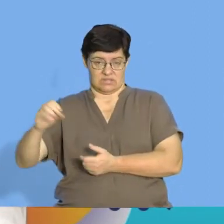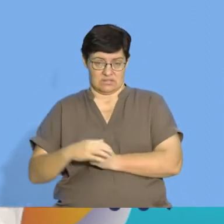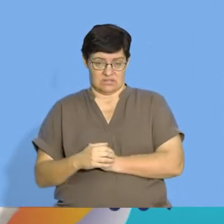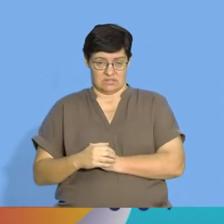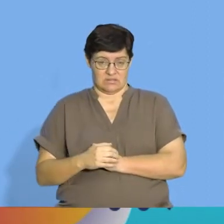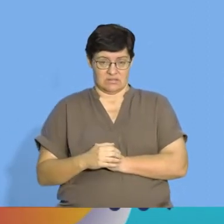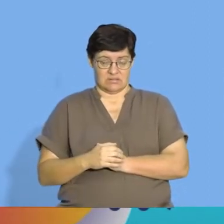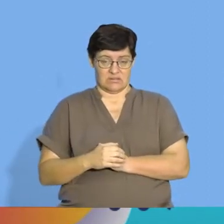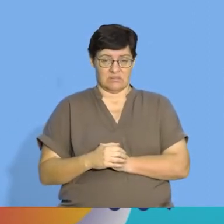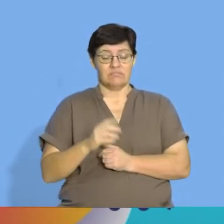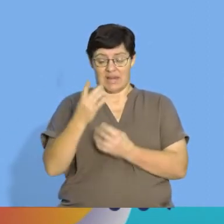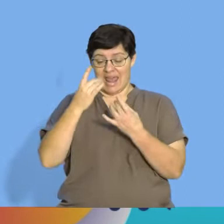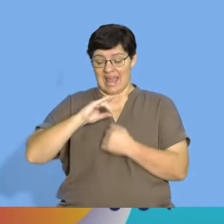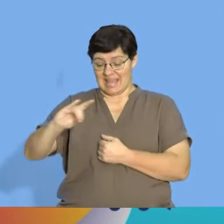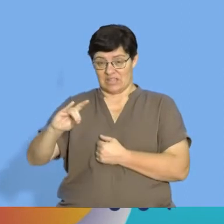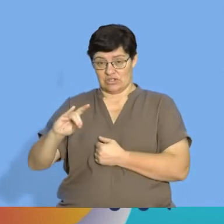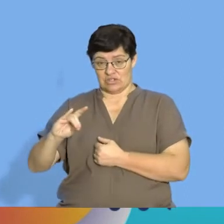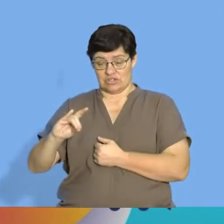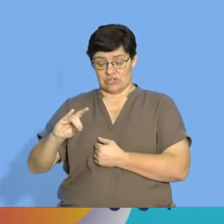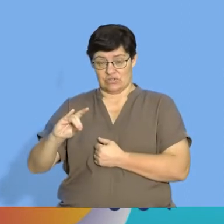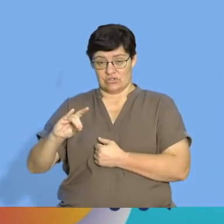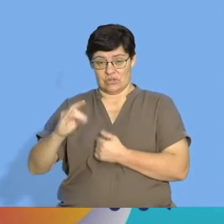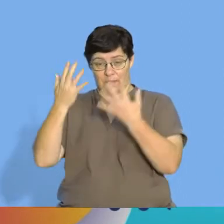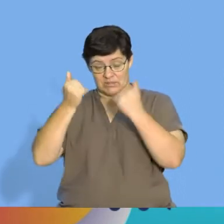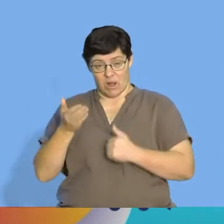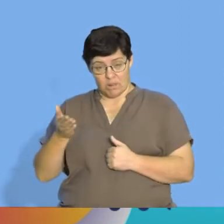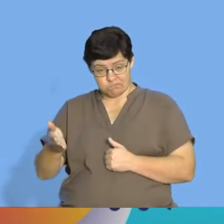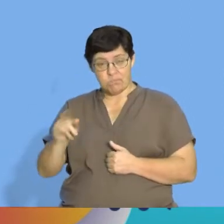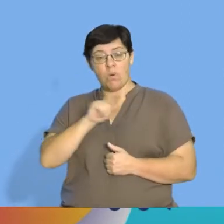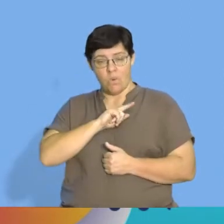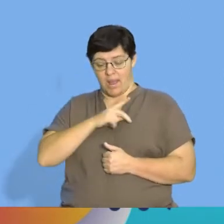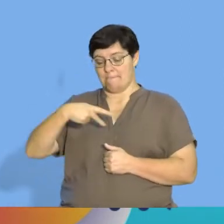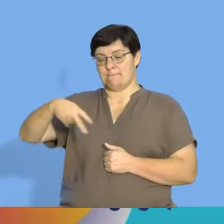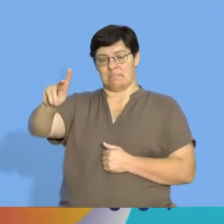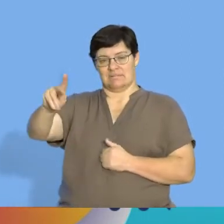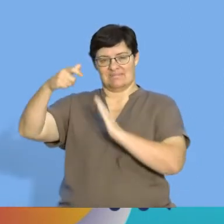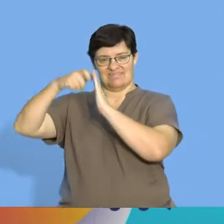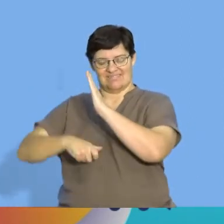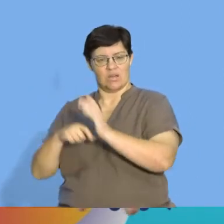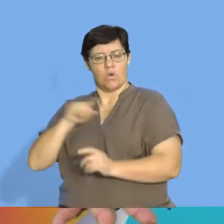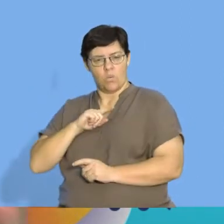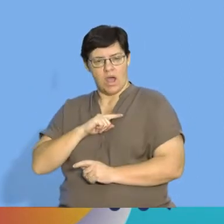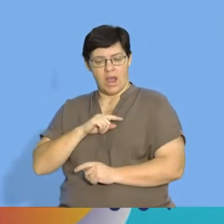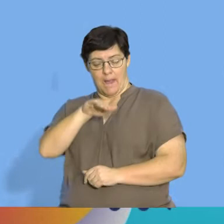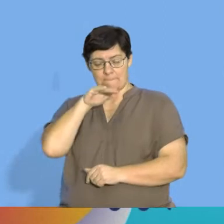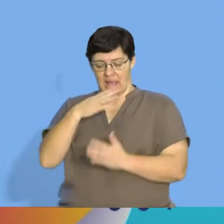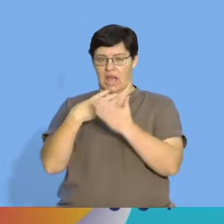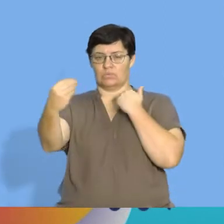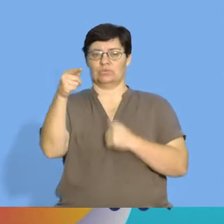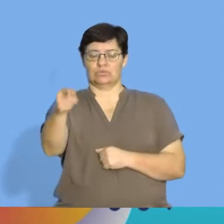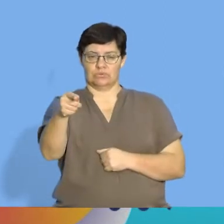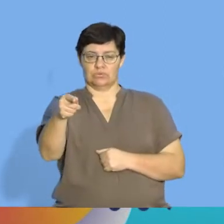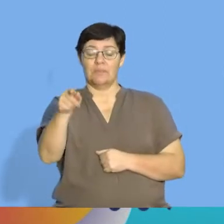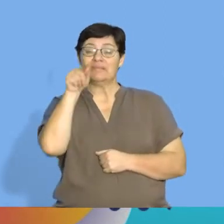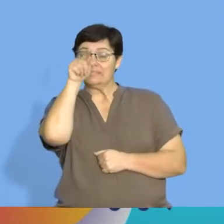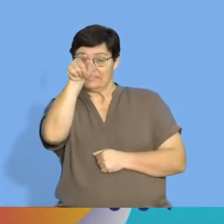rand. Obviously, that will go into your cash budget as a payment because it's money leaving your bank account.